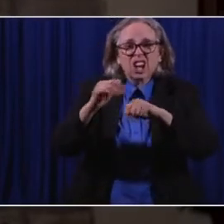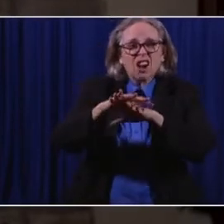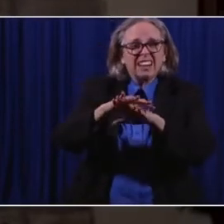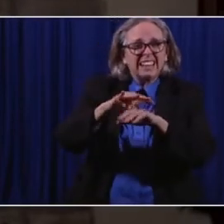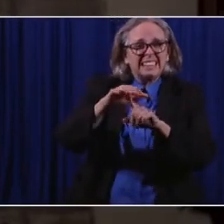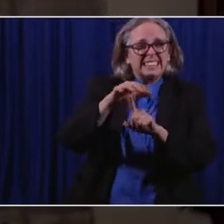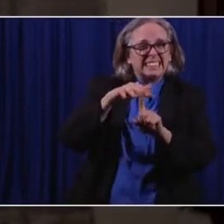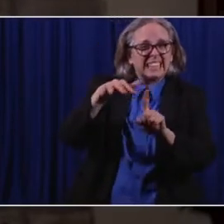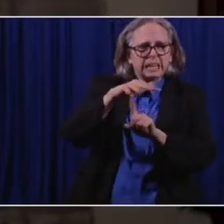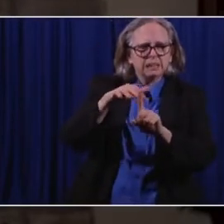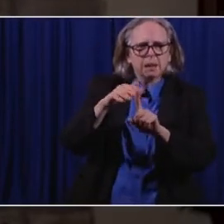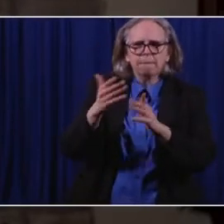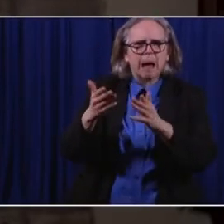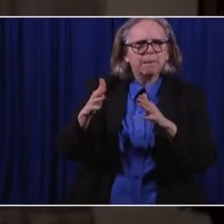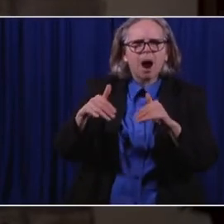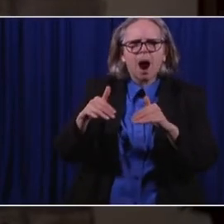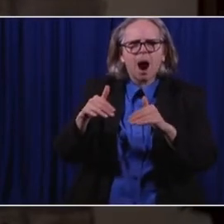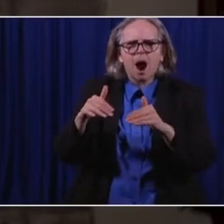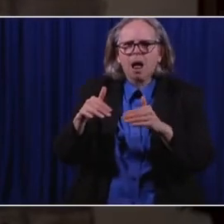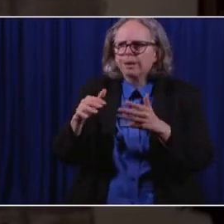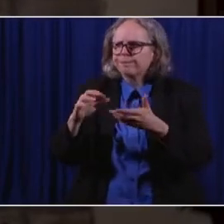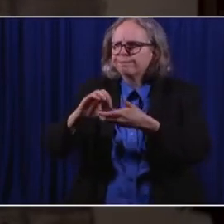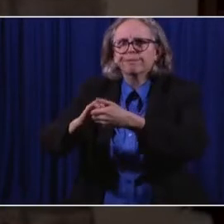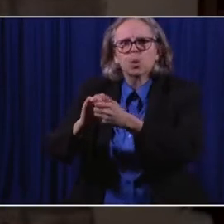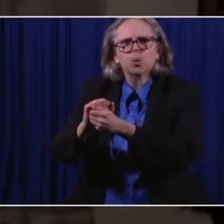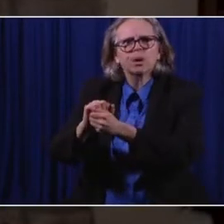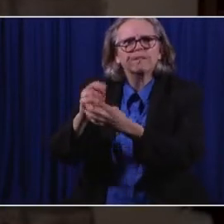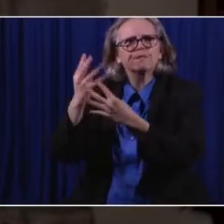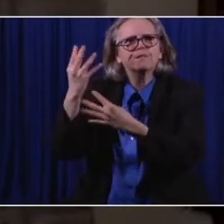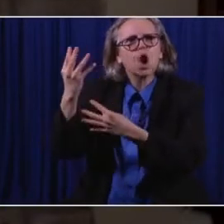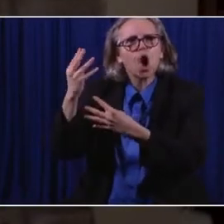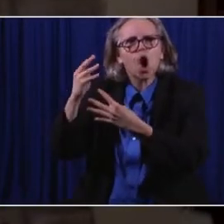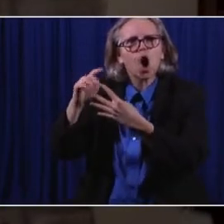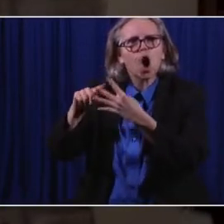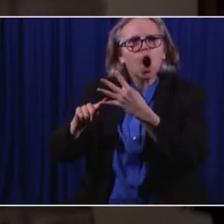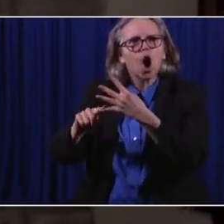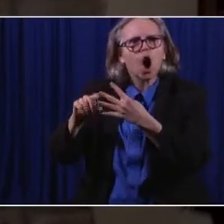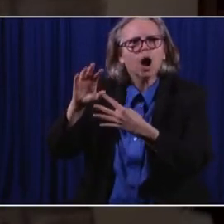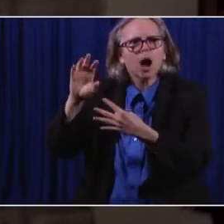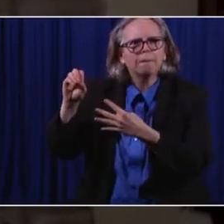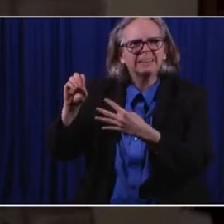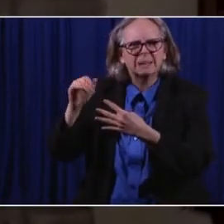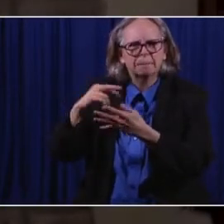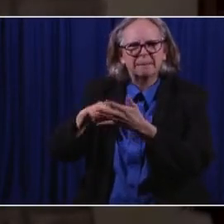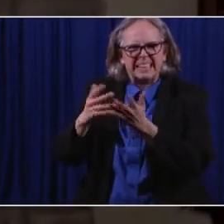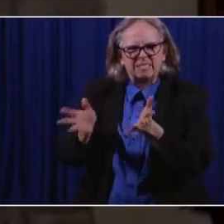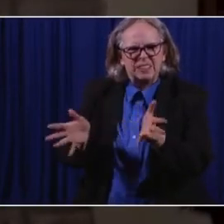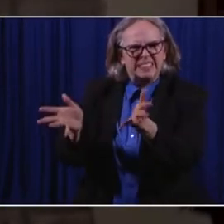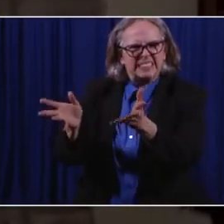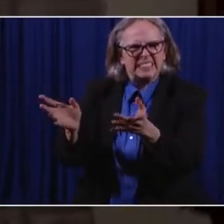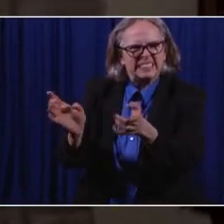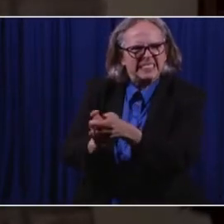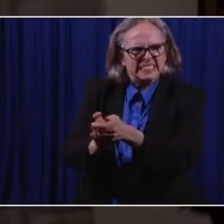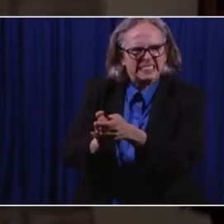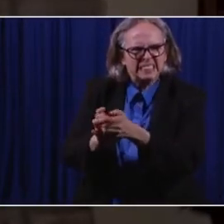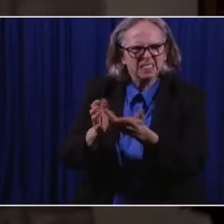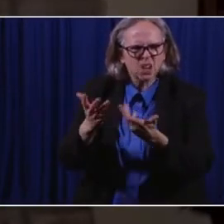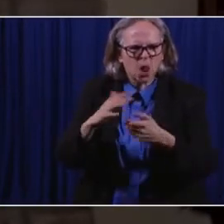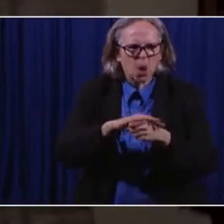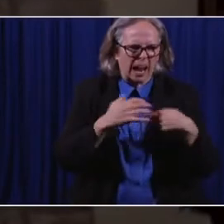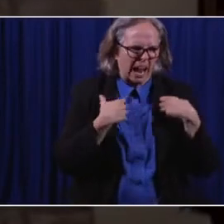companies, they in turn would, then would be done by the local health department. But again, it would still be in 1A. So the answer is yes,